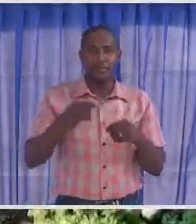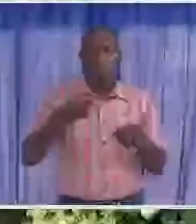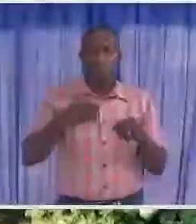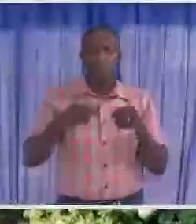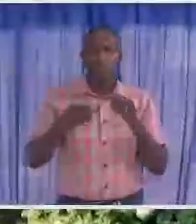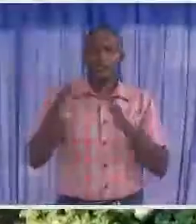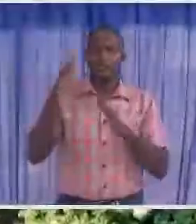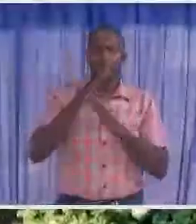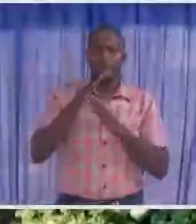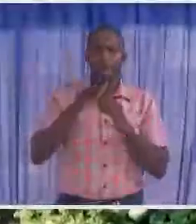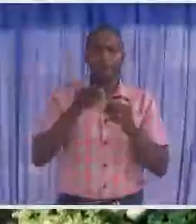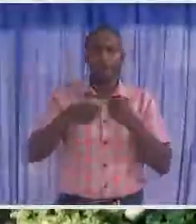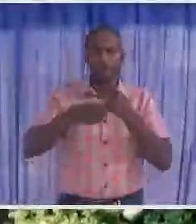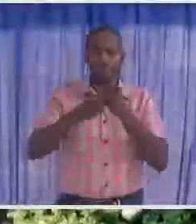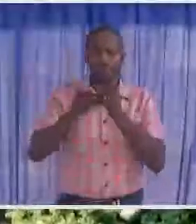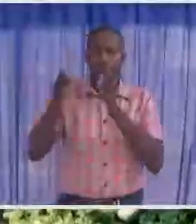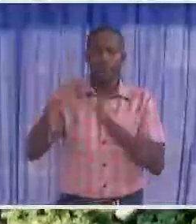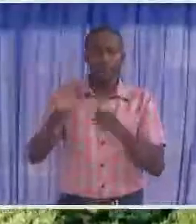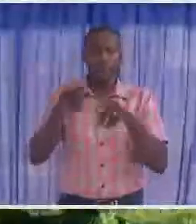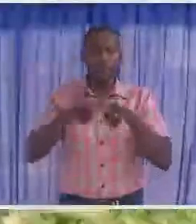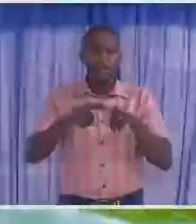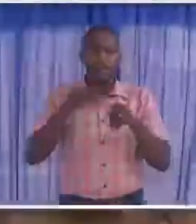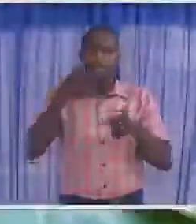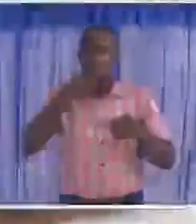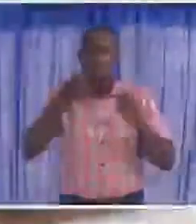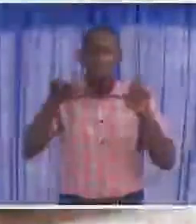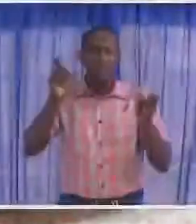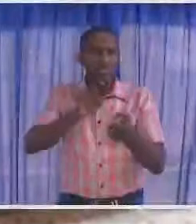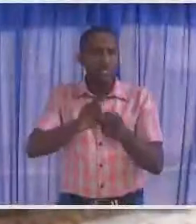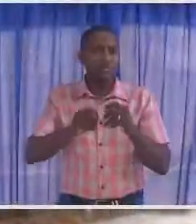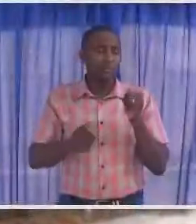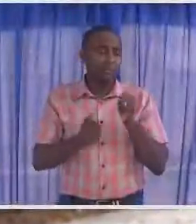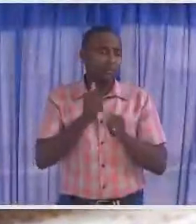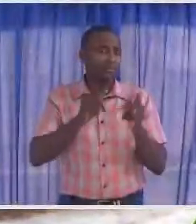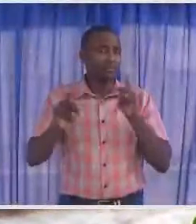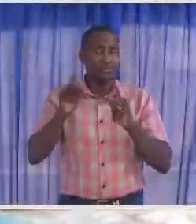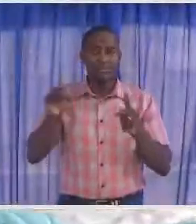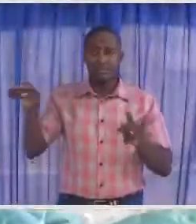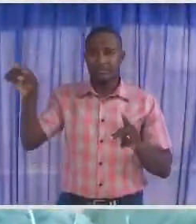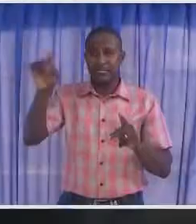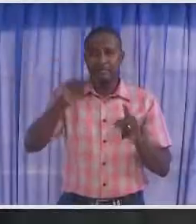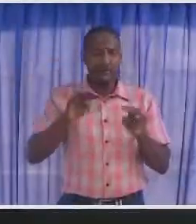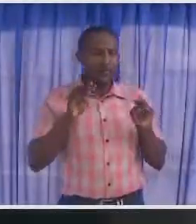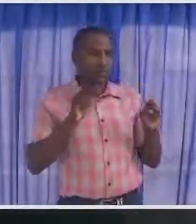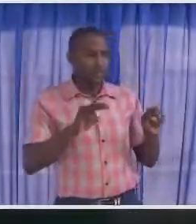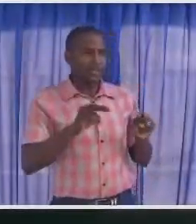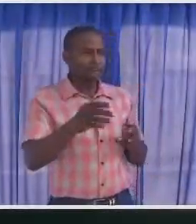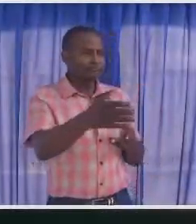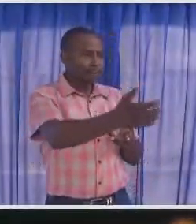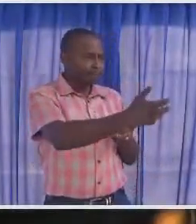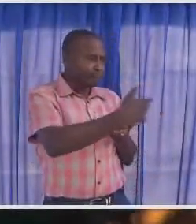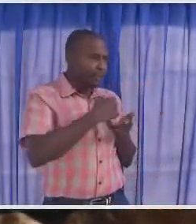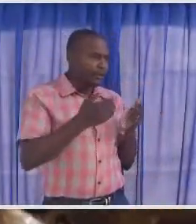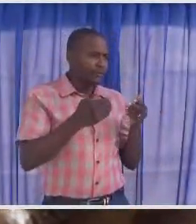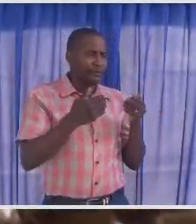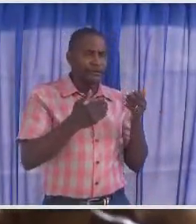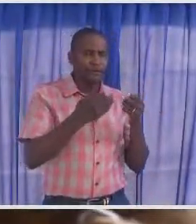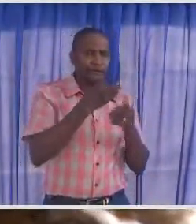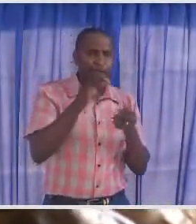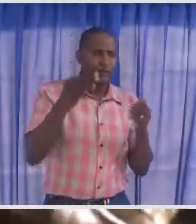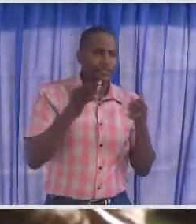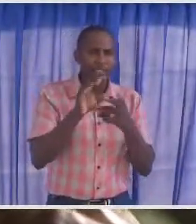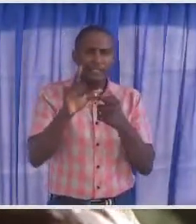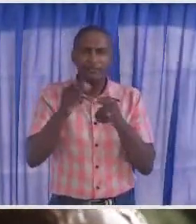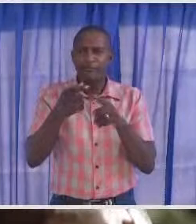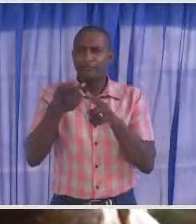producer based value chain in a sense, where most persons are looking on taking fresh produce from the farms, utilizing those